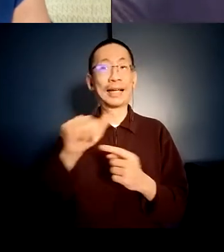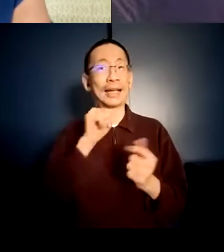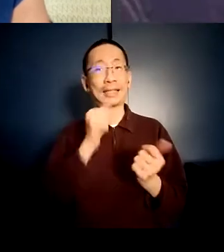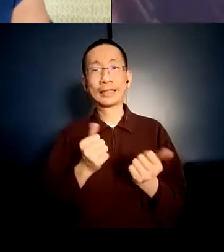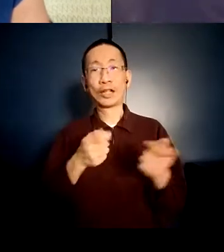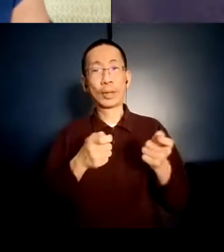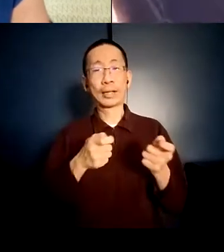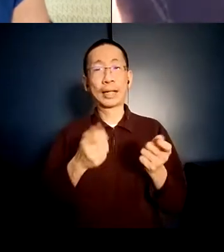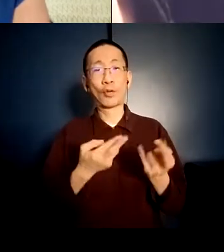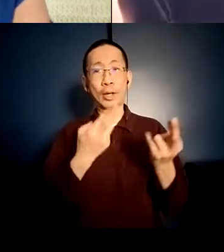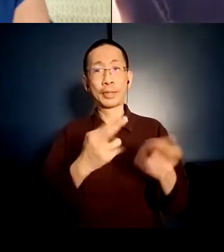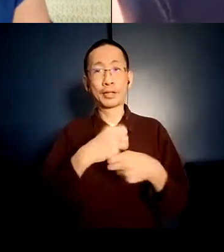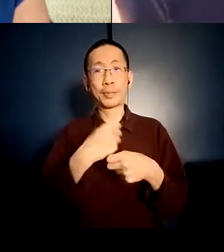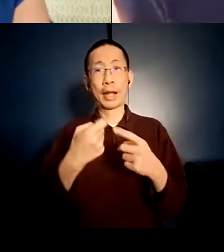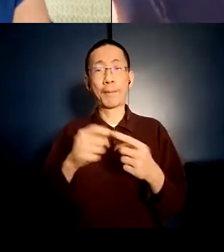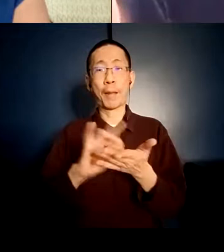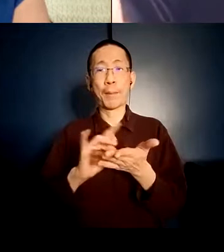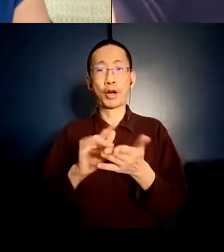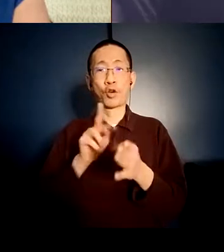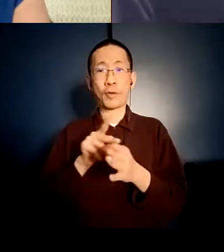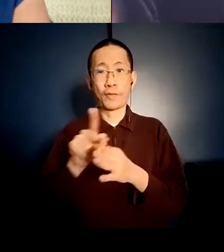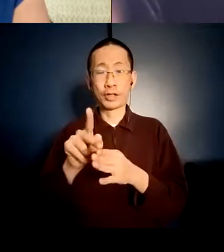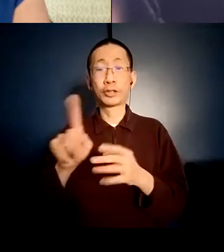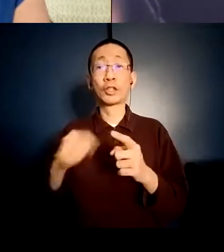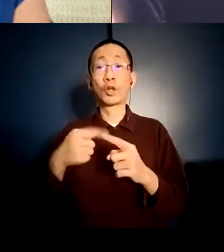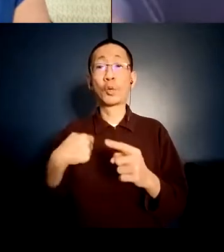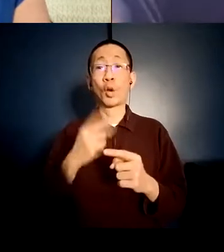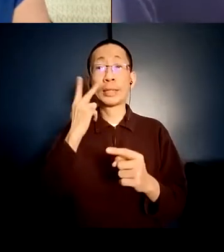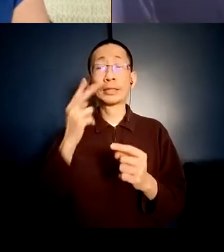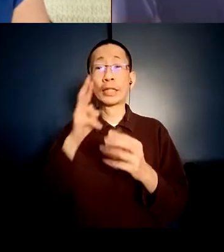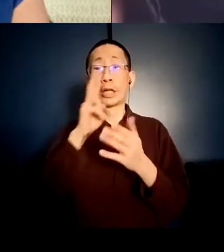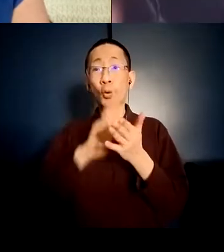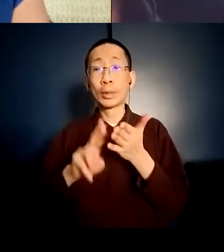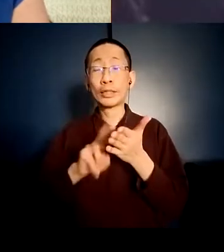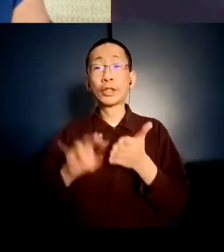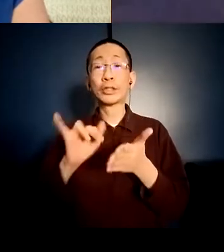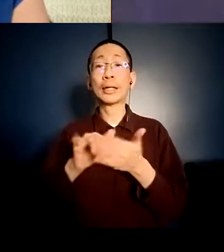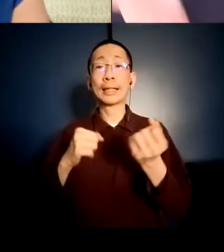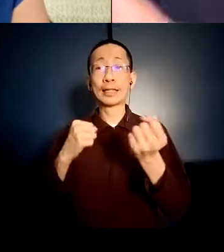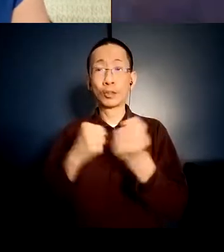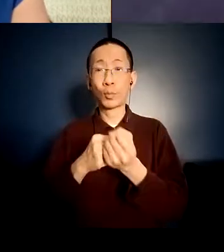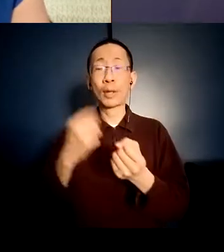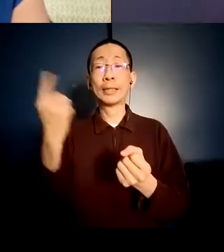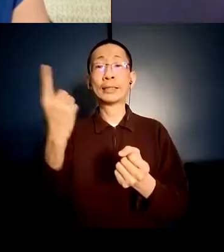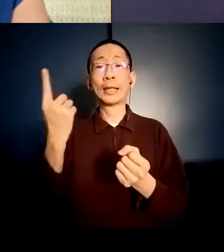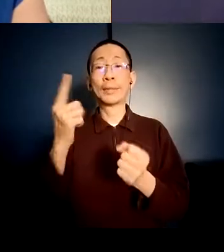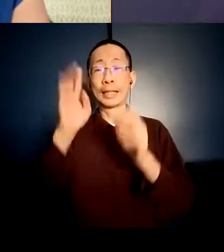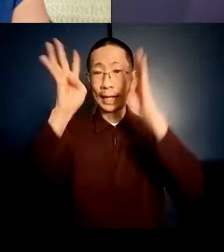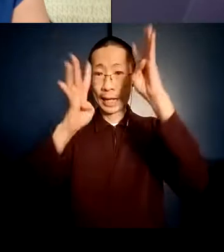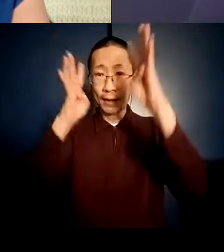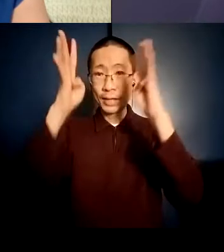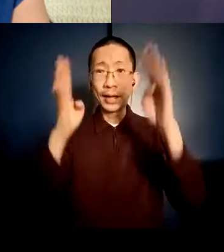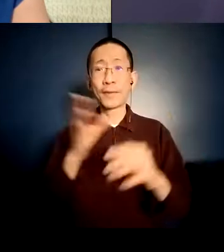by medical professionals. So when we see research that supports something innovative